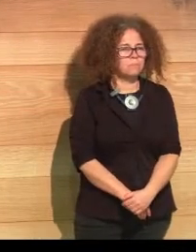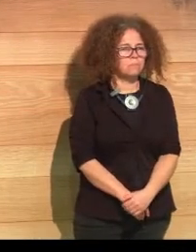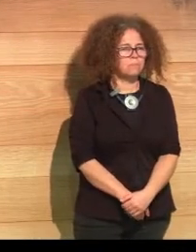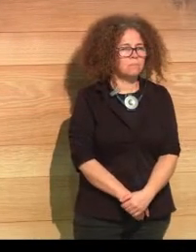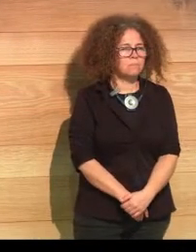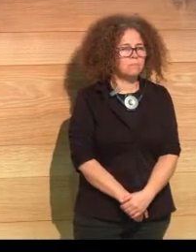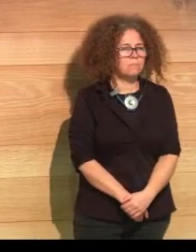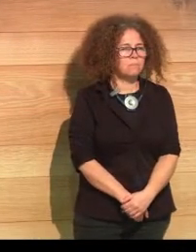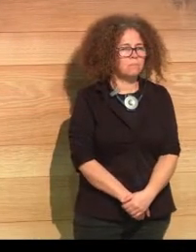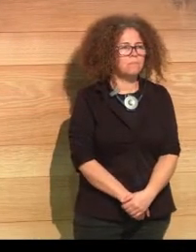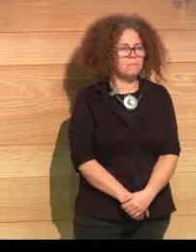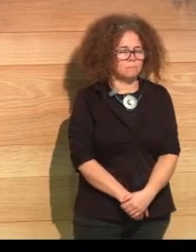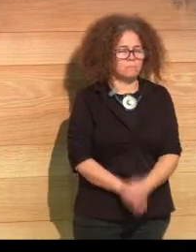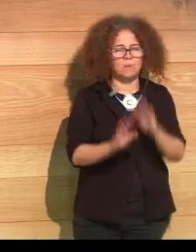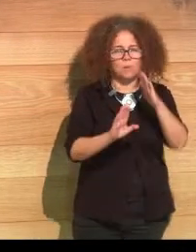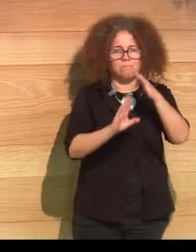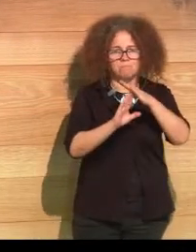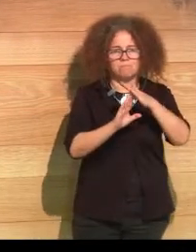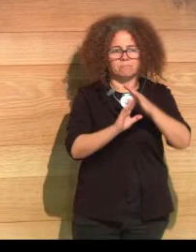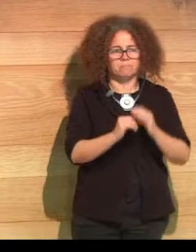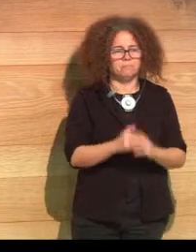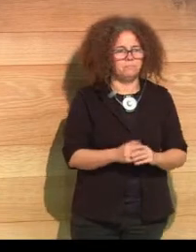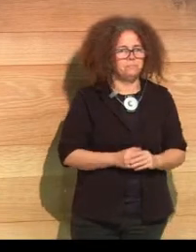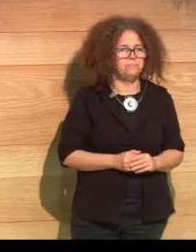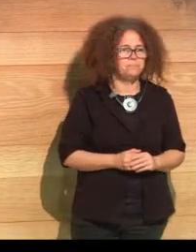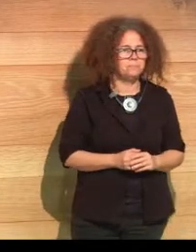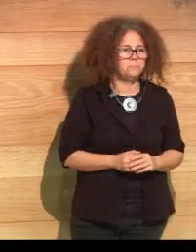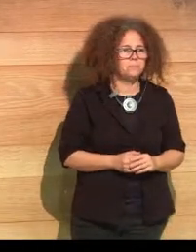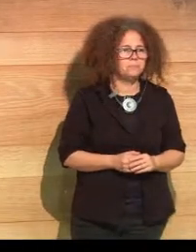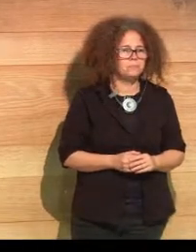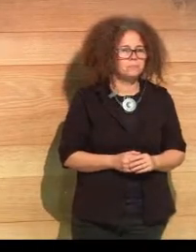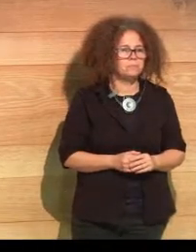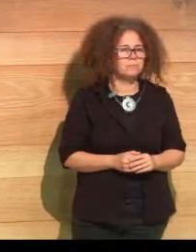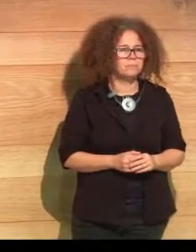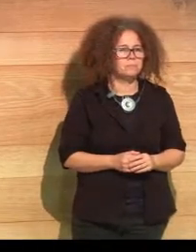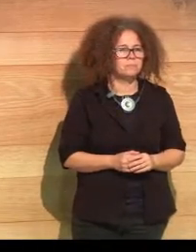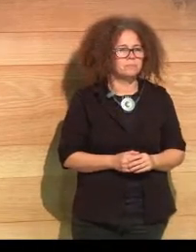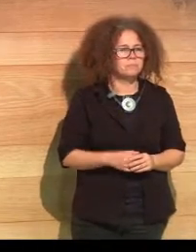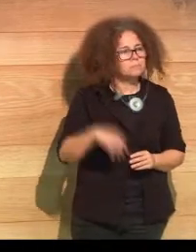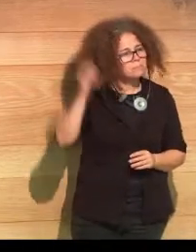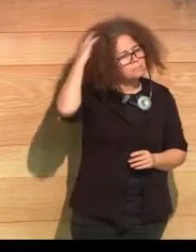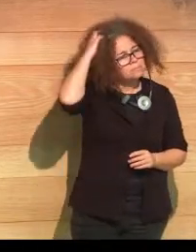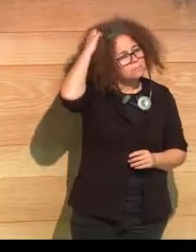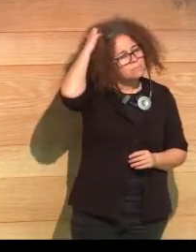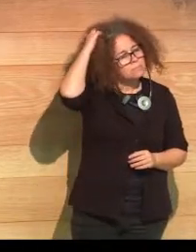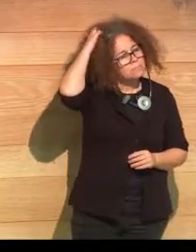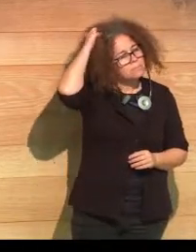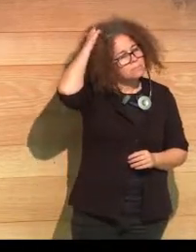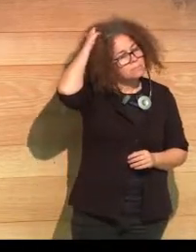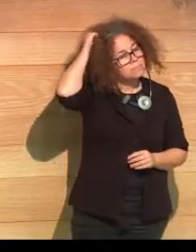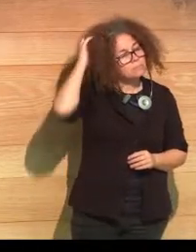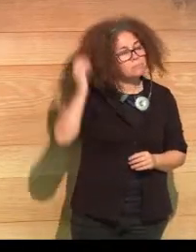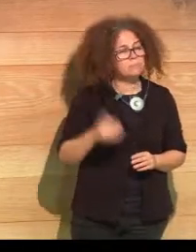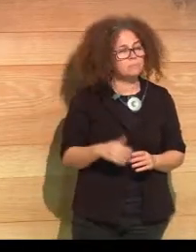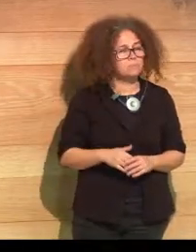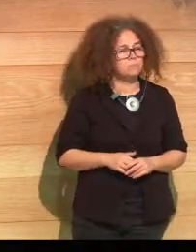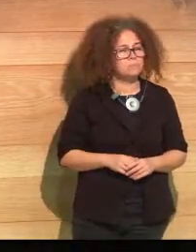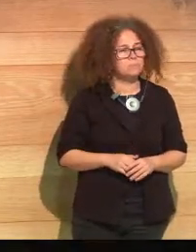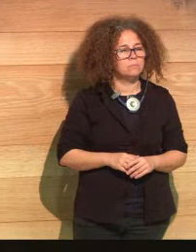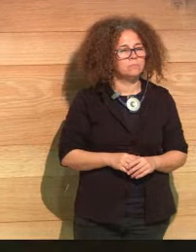This one. Sí, ¿podéis pararla, porfa? Sí. Yeah, can you stop it? Yep. Can you stop it, please?